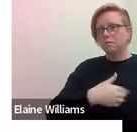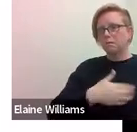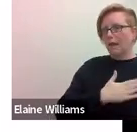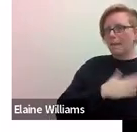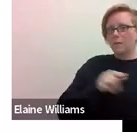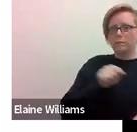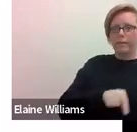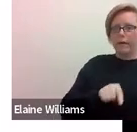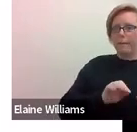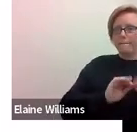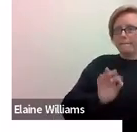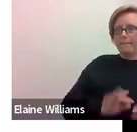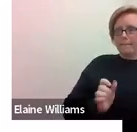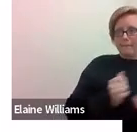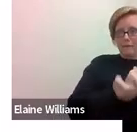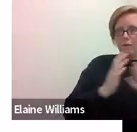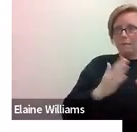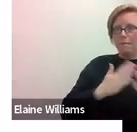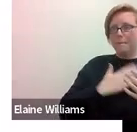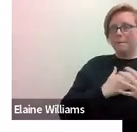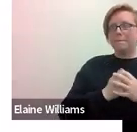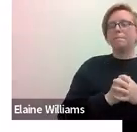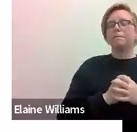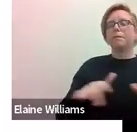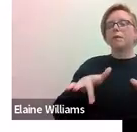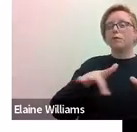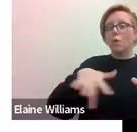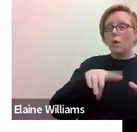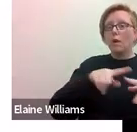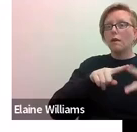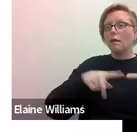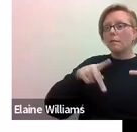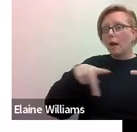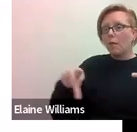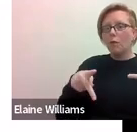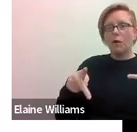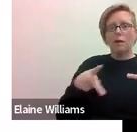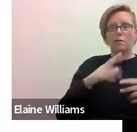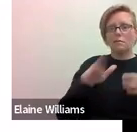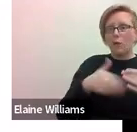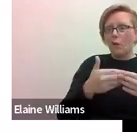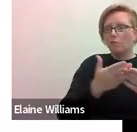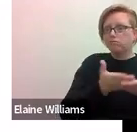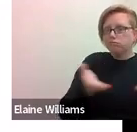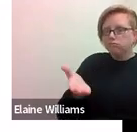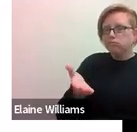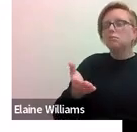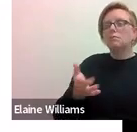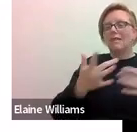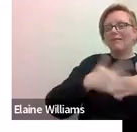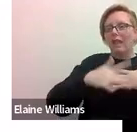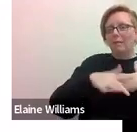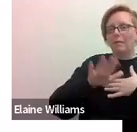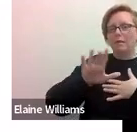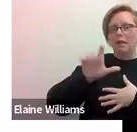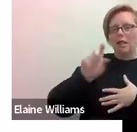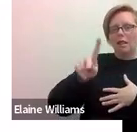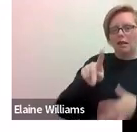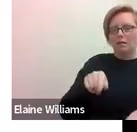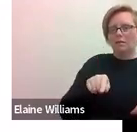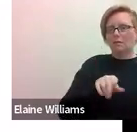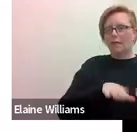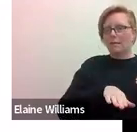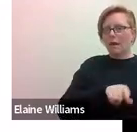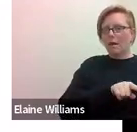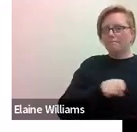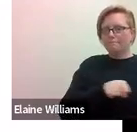need. The recordings, the PowerPoints, all of those are available at that link right there at the bottom of that